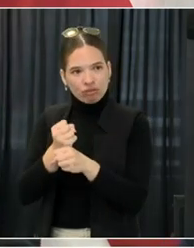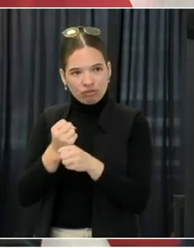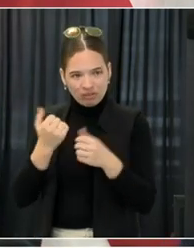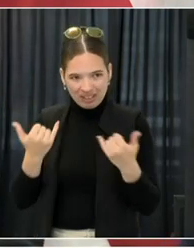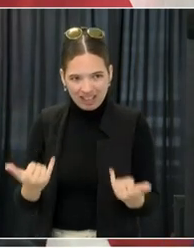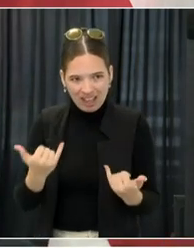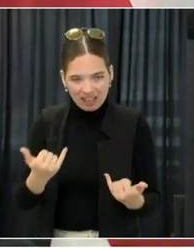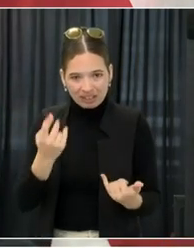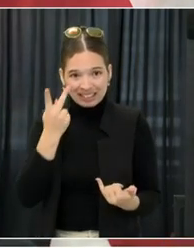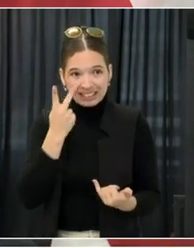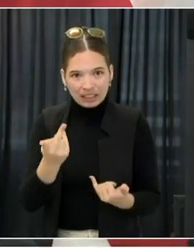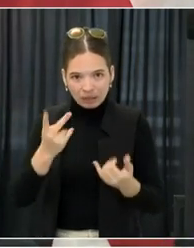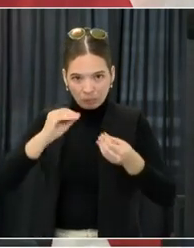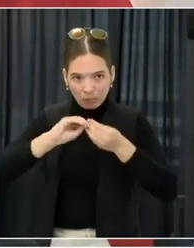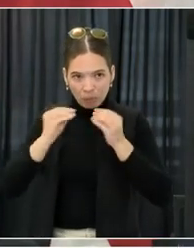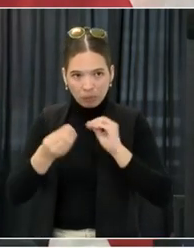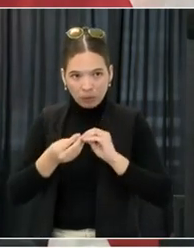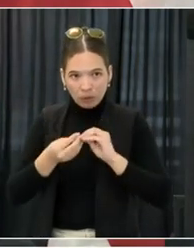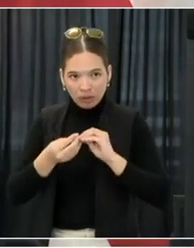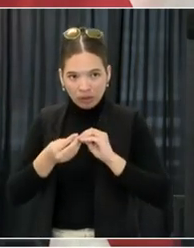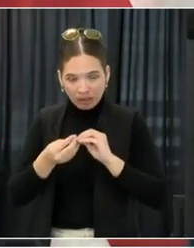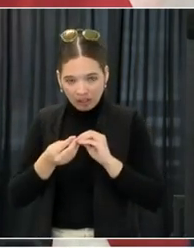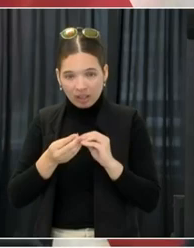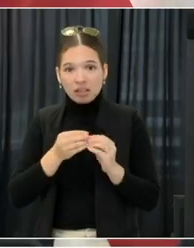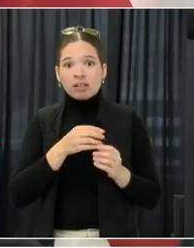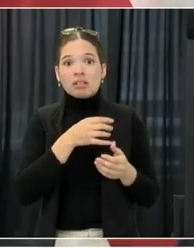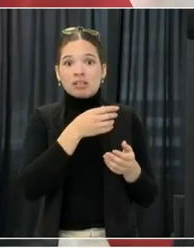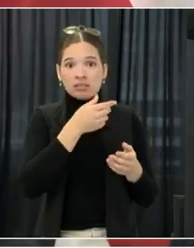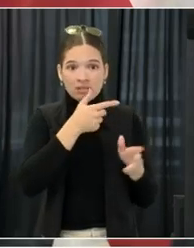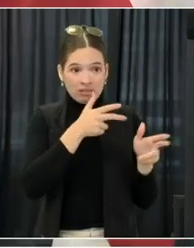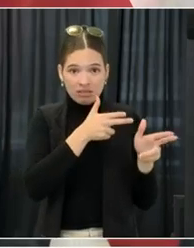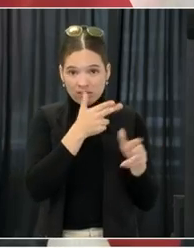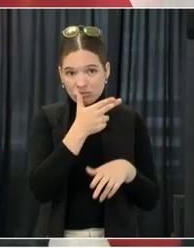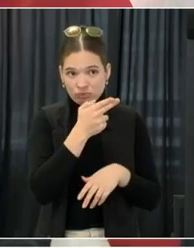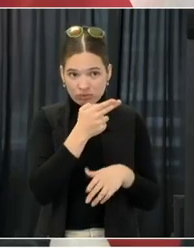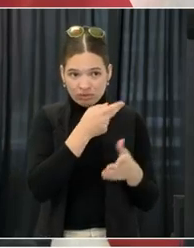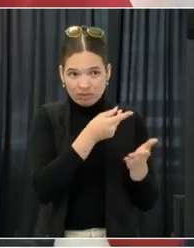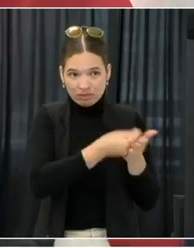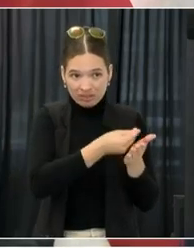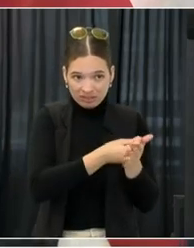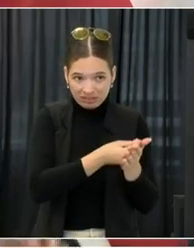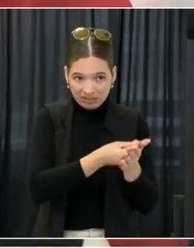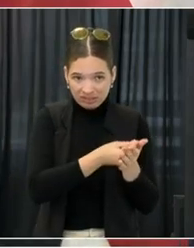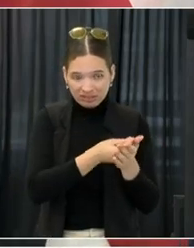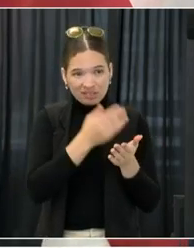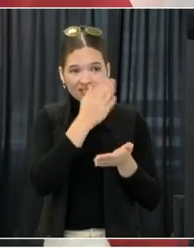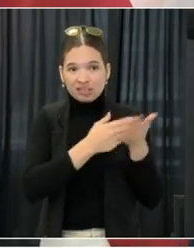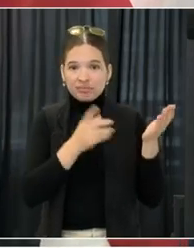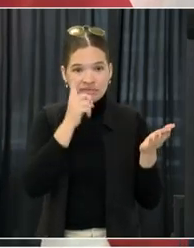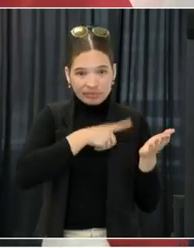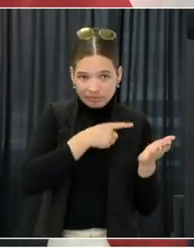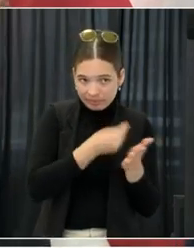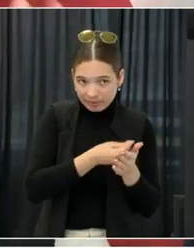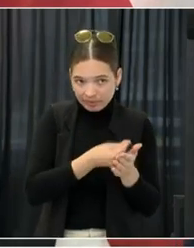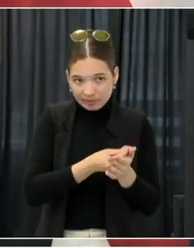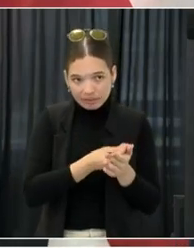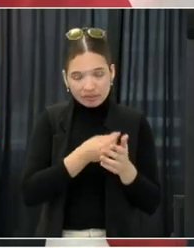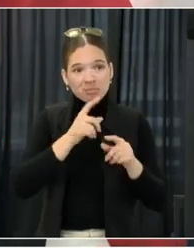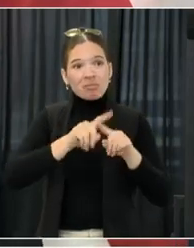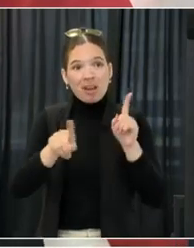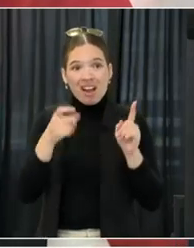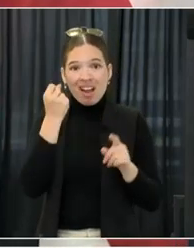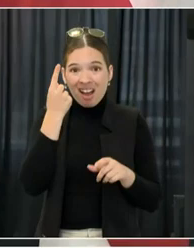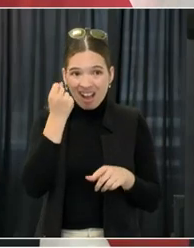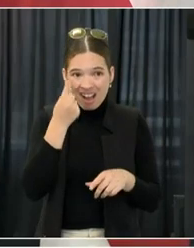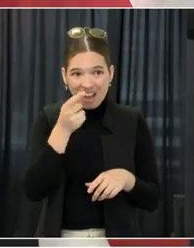year. We saw firearms that were purchased, in some cases straw purchases. That gives us a trail to follow up on. But from the time that they were purchased to the time they